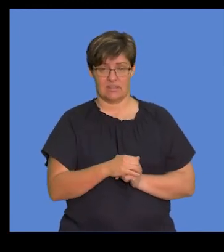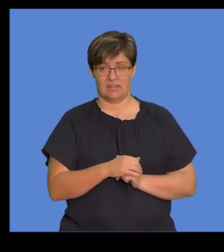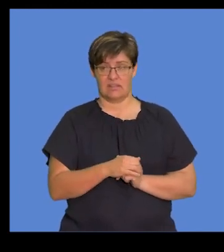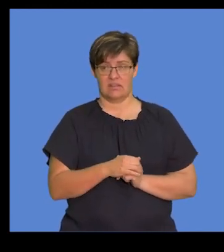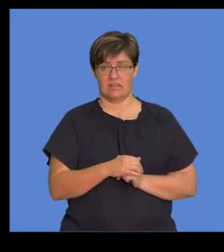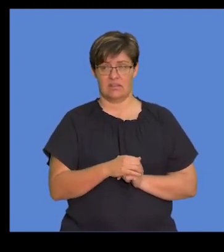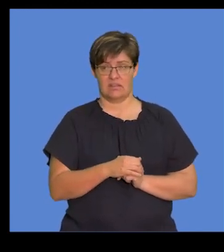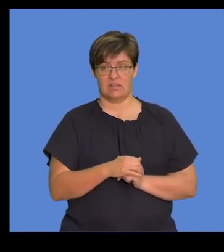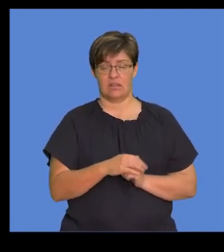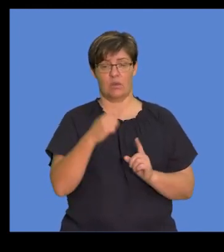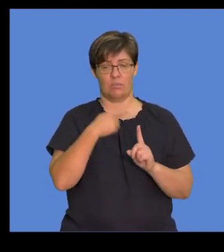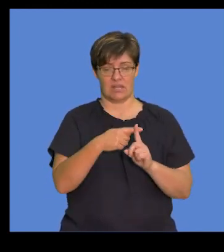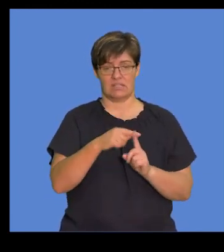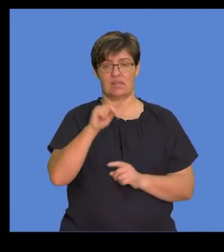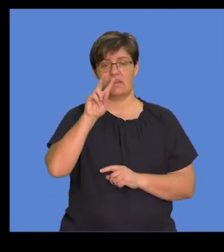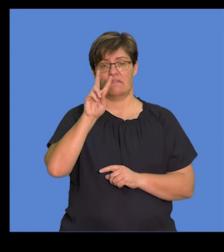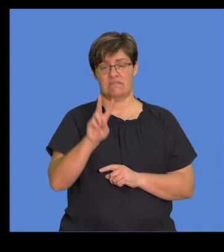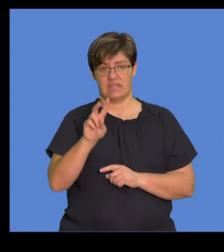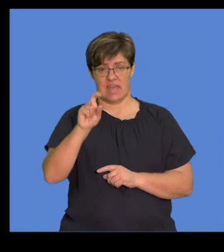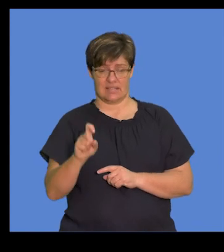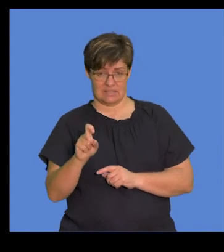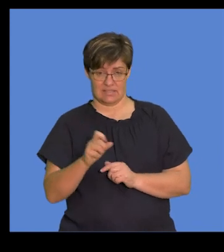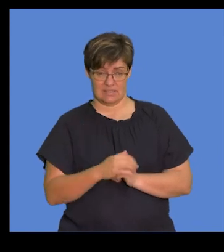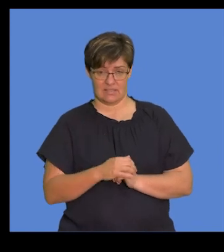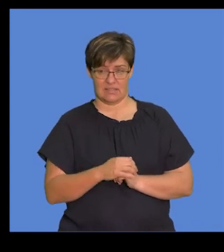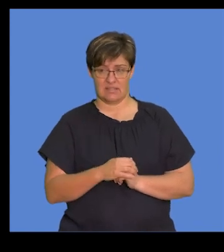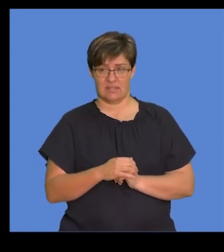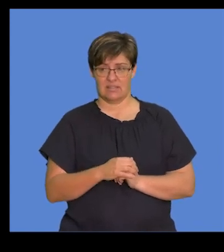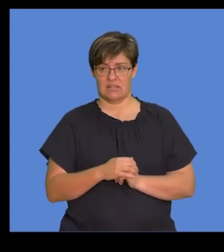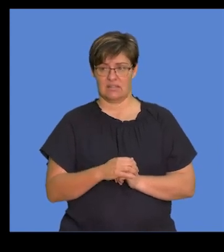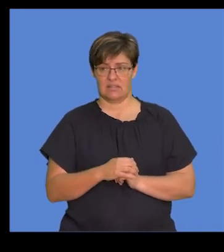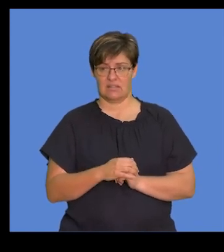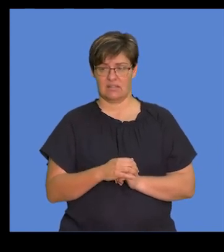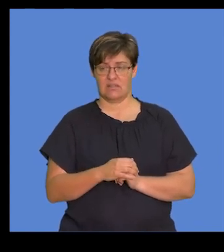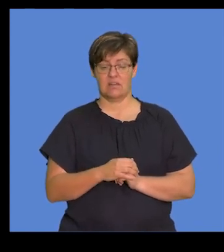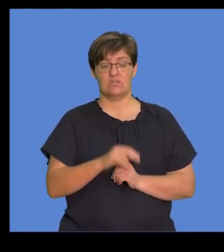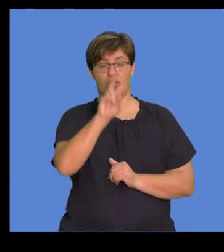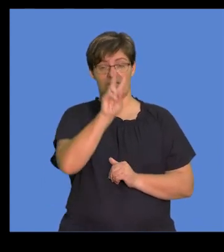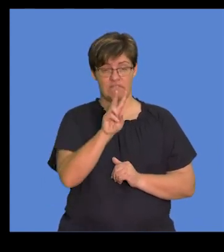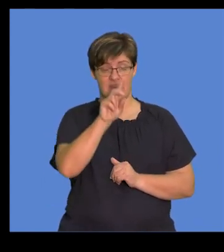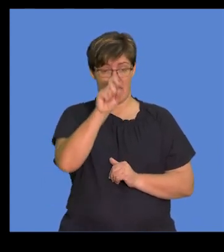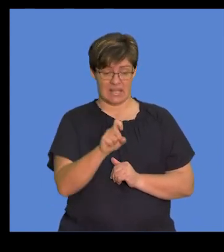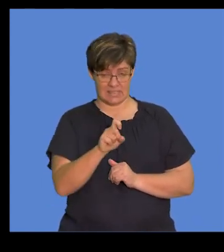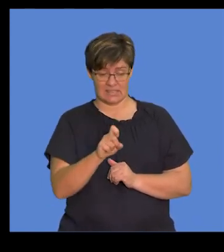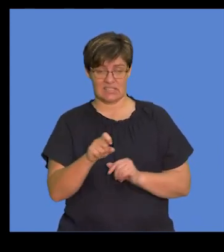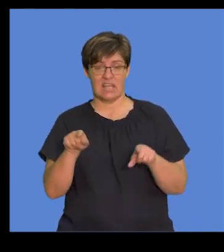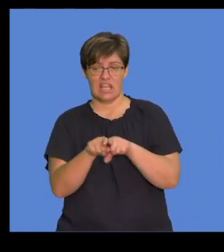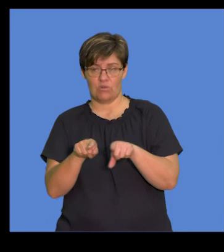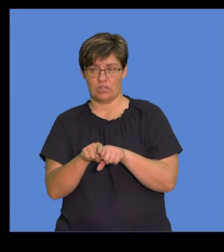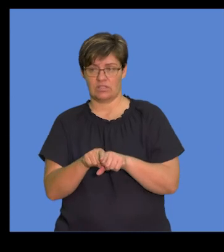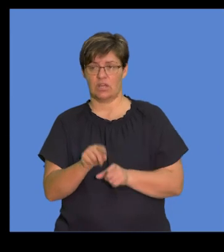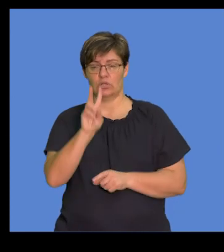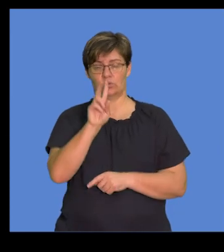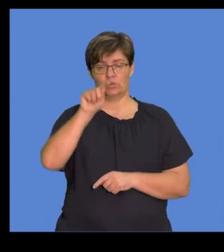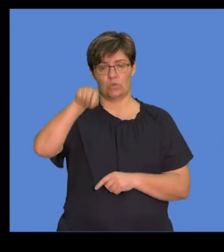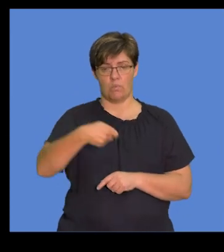3.6, right? And then plus V across X, okay? So V across X